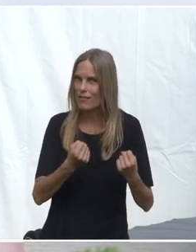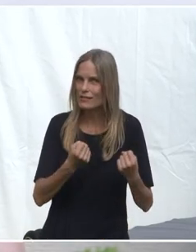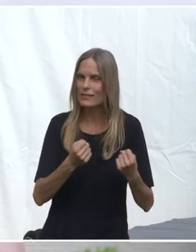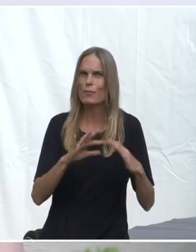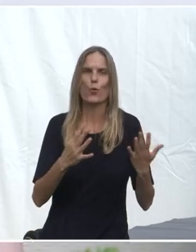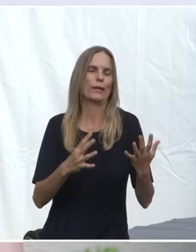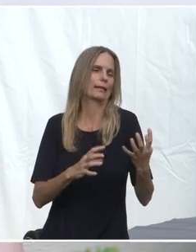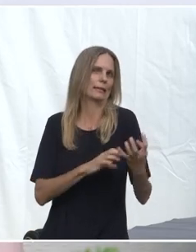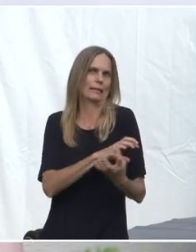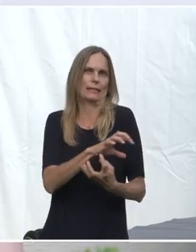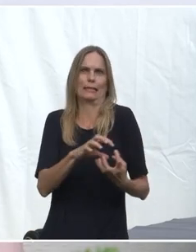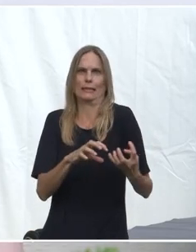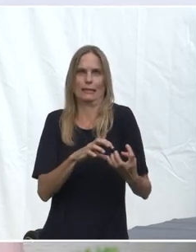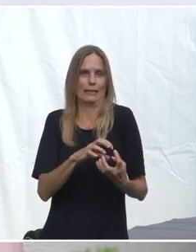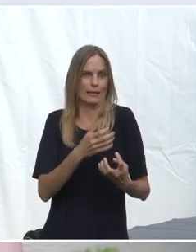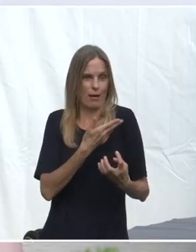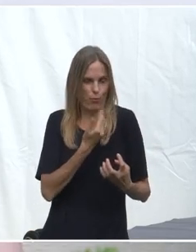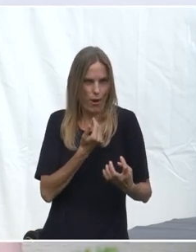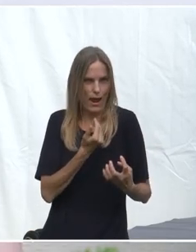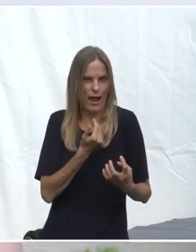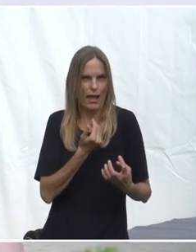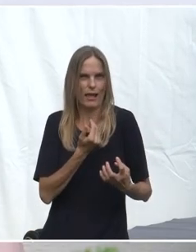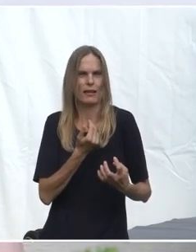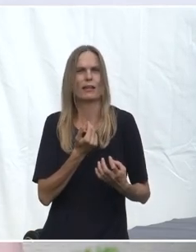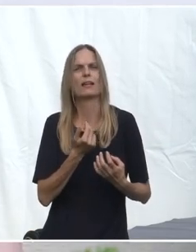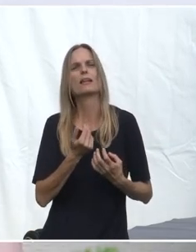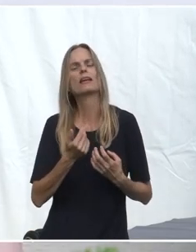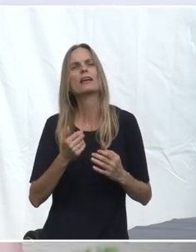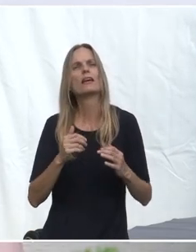critical and I should have already gotten myself